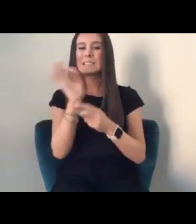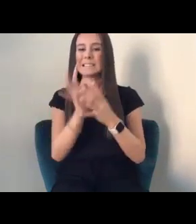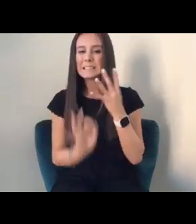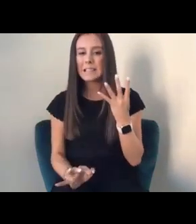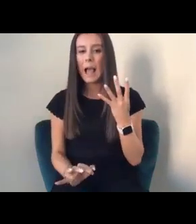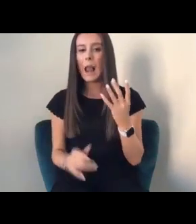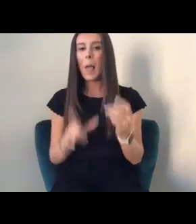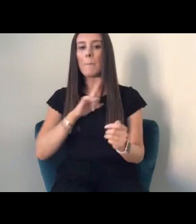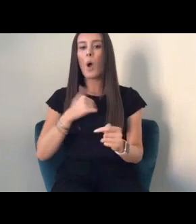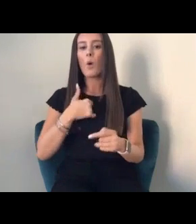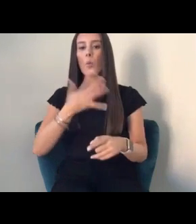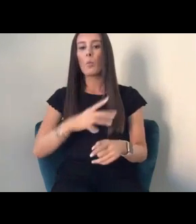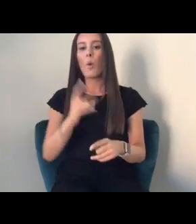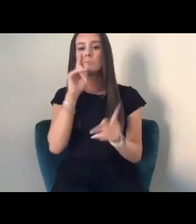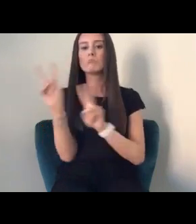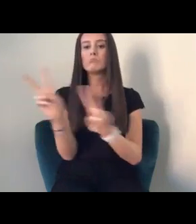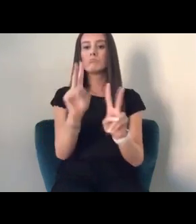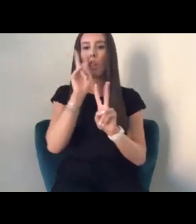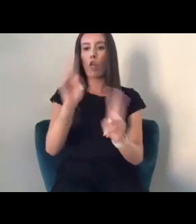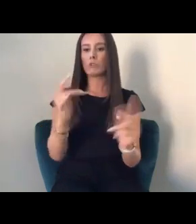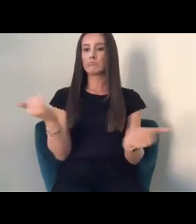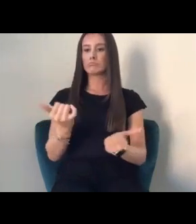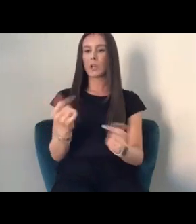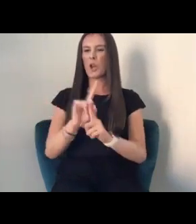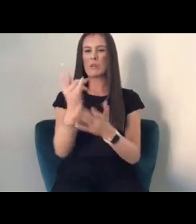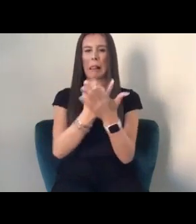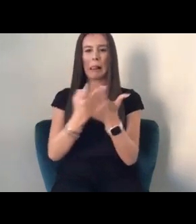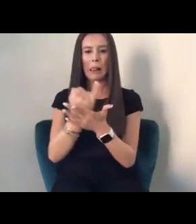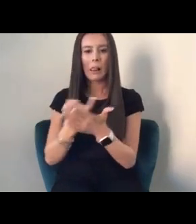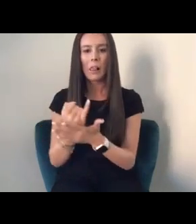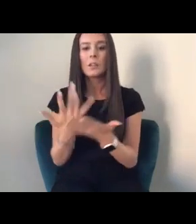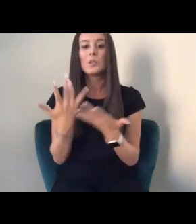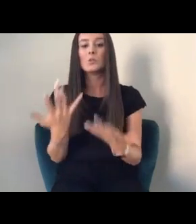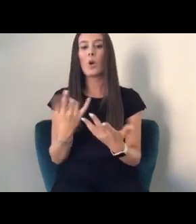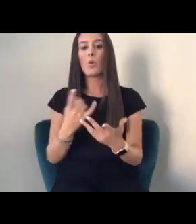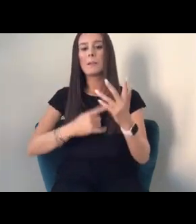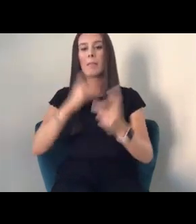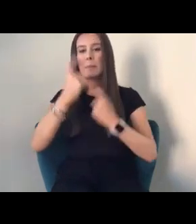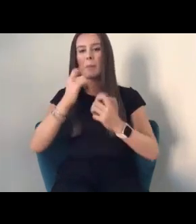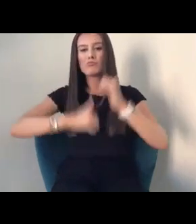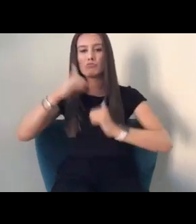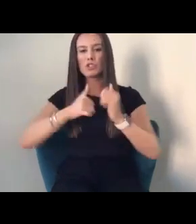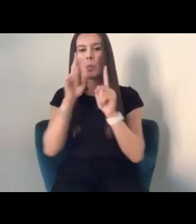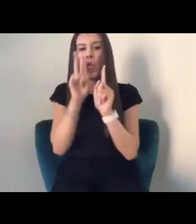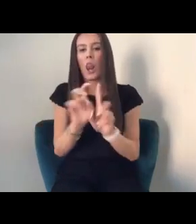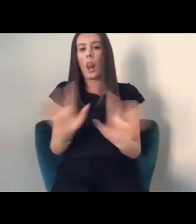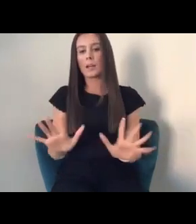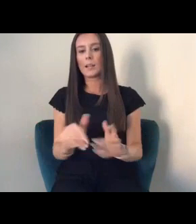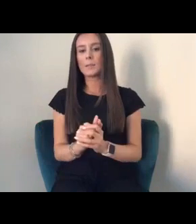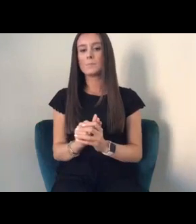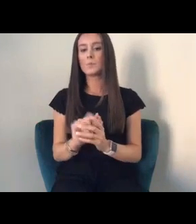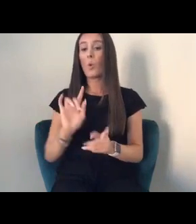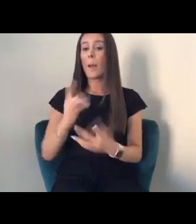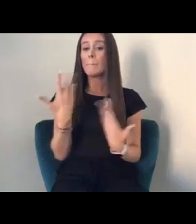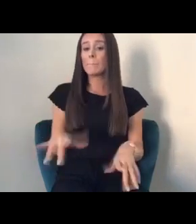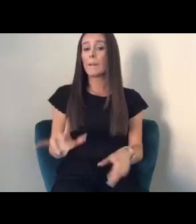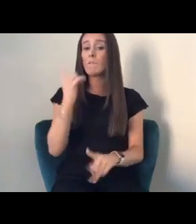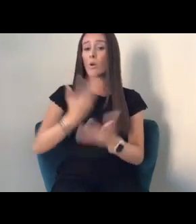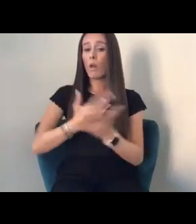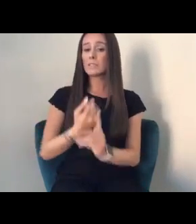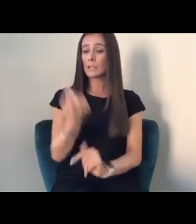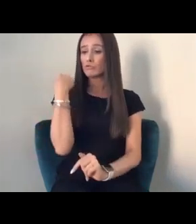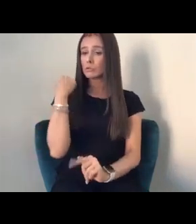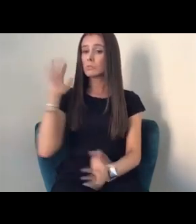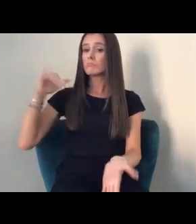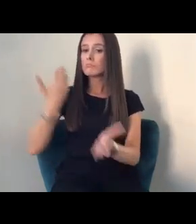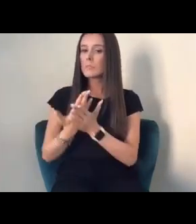visual impacts of the project's above ground infrastructure. Since supplementary consultation, we've added more detail